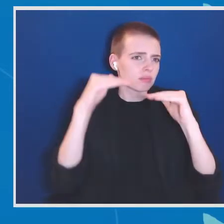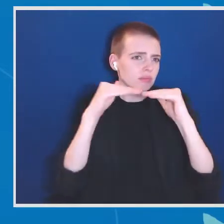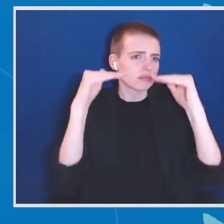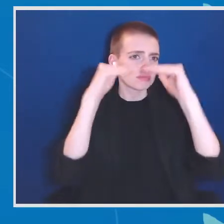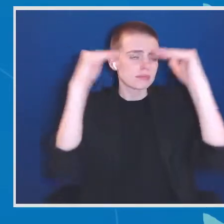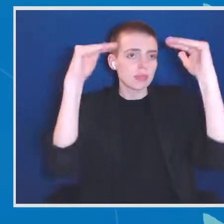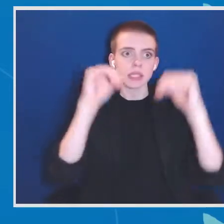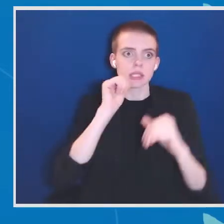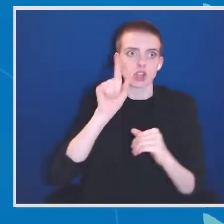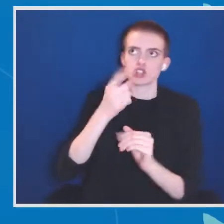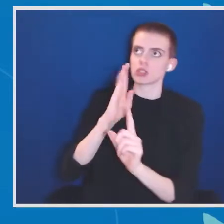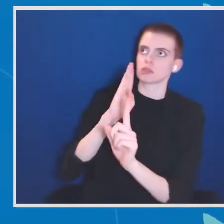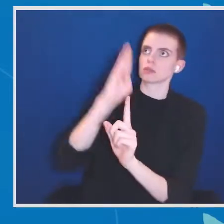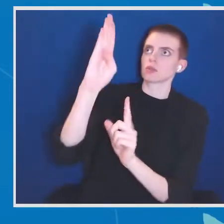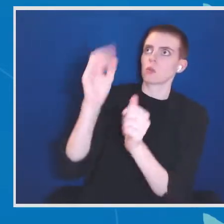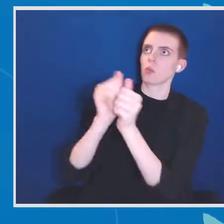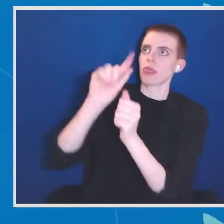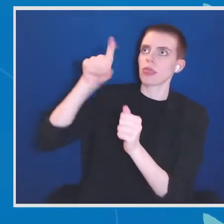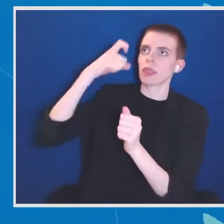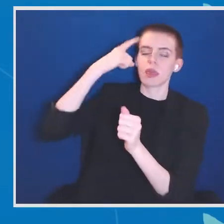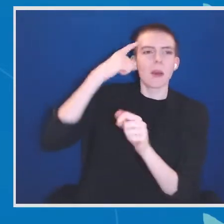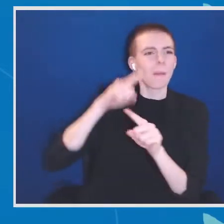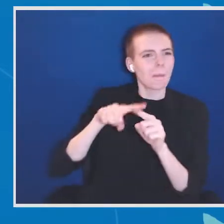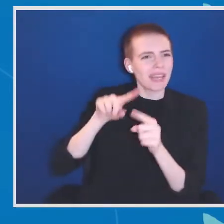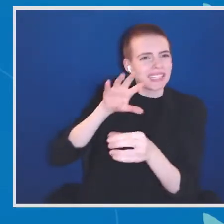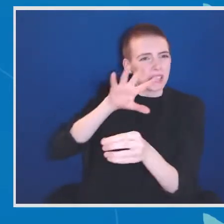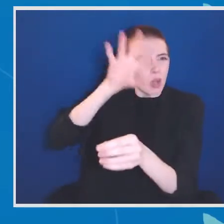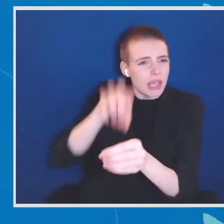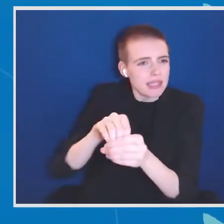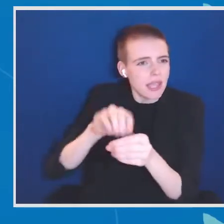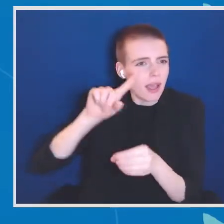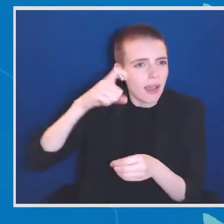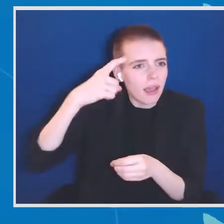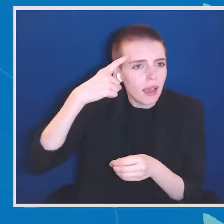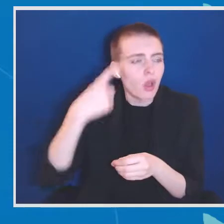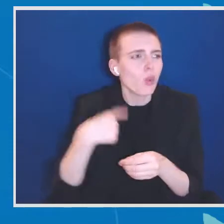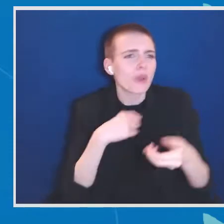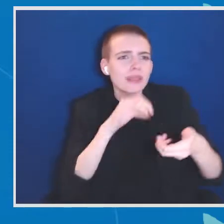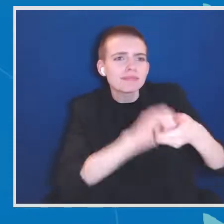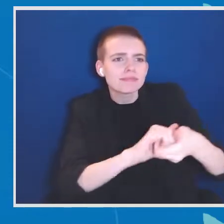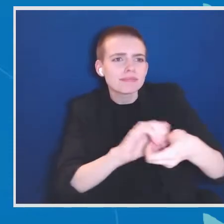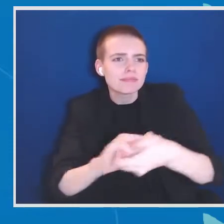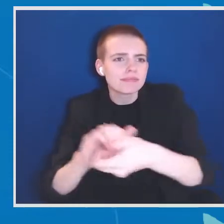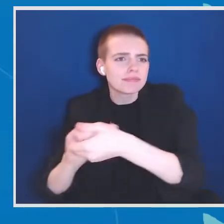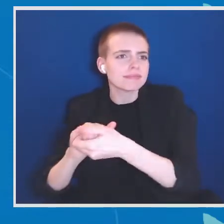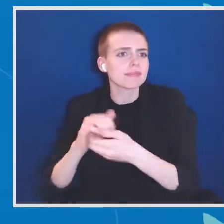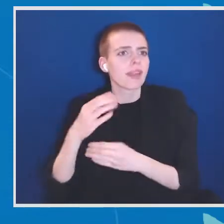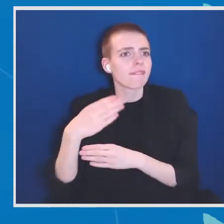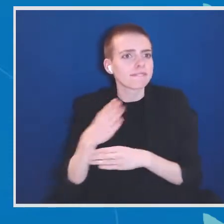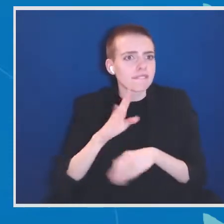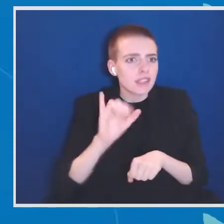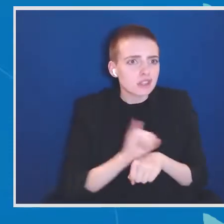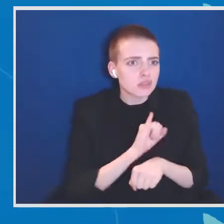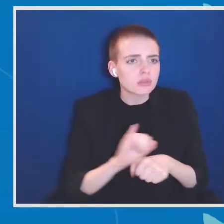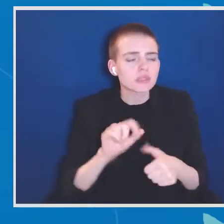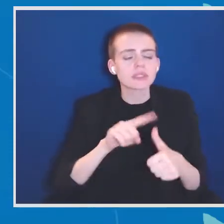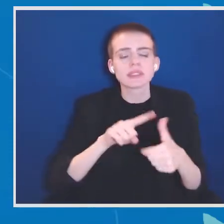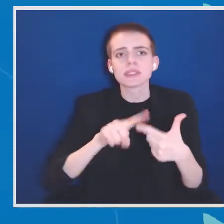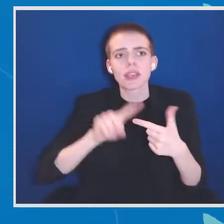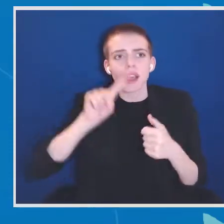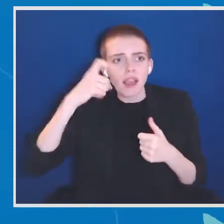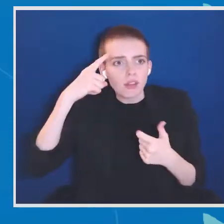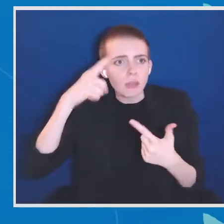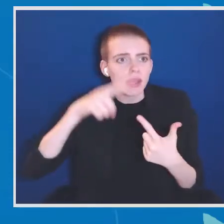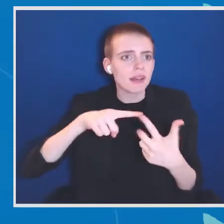it's a partnership within the government, because we get fisheries working with environment, working with finance and planning, and then also reaching out into